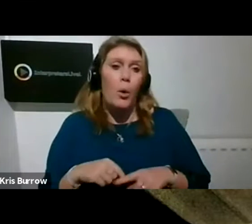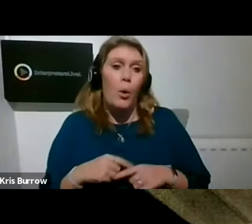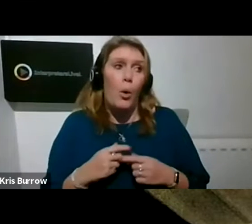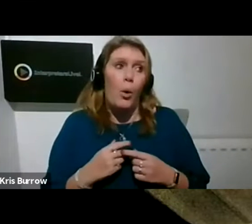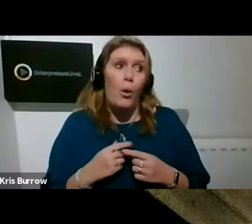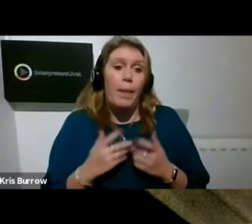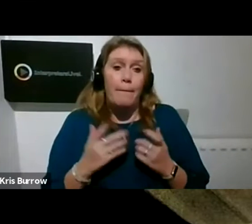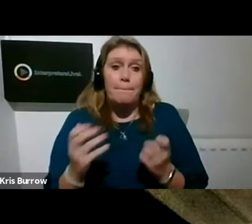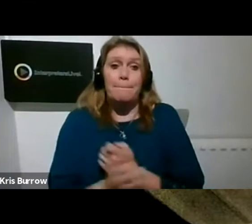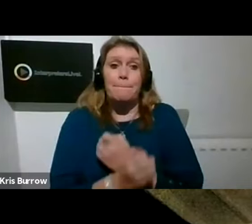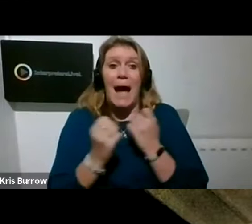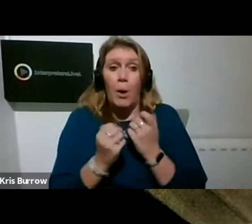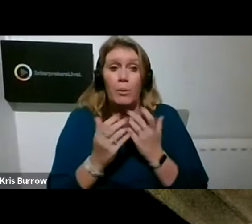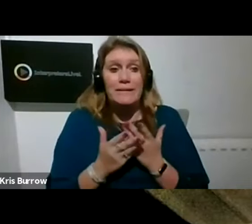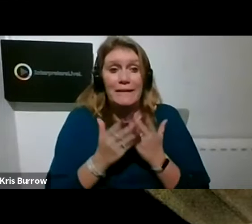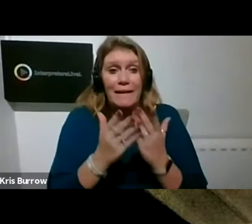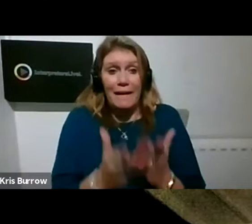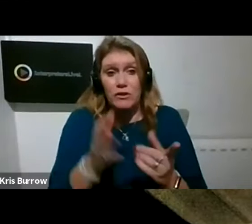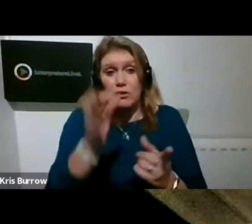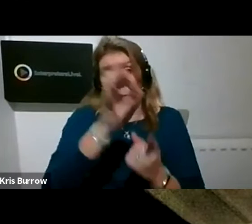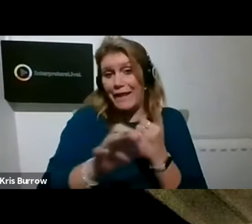given to the